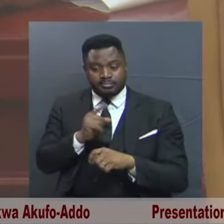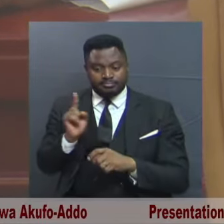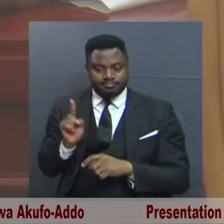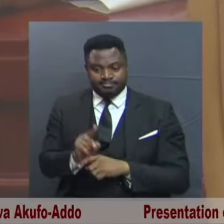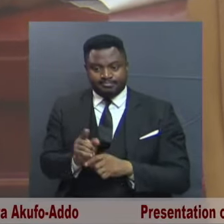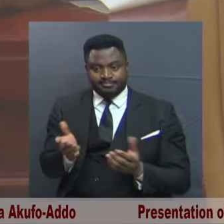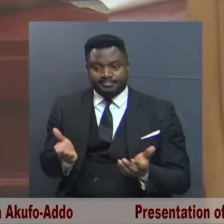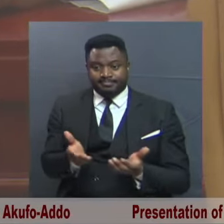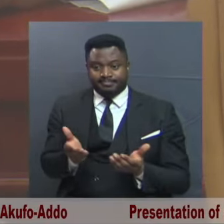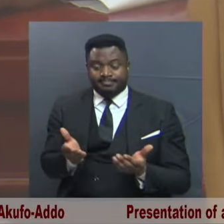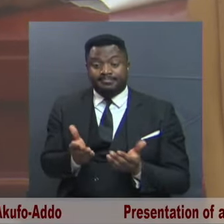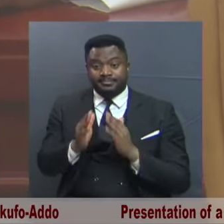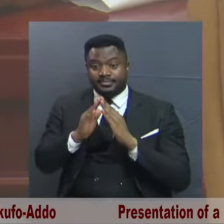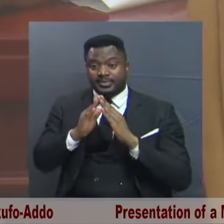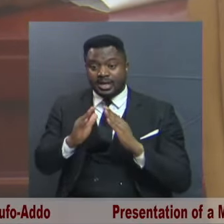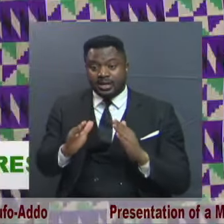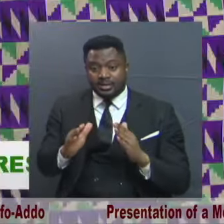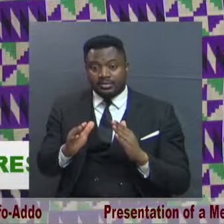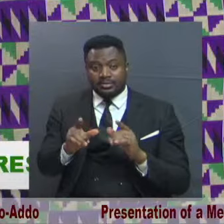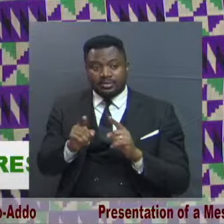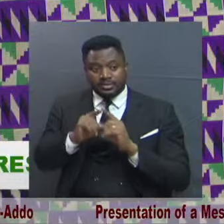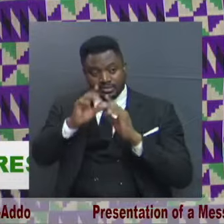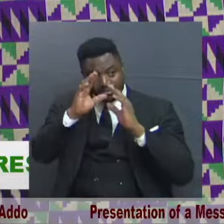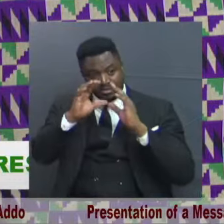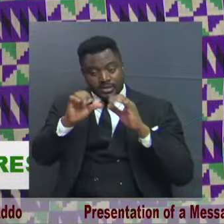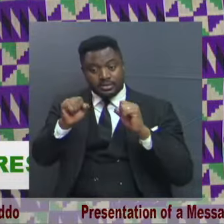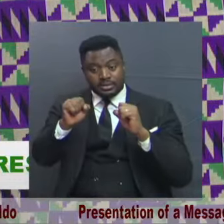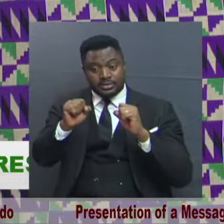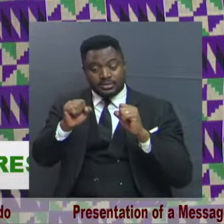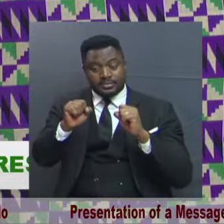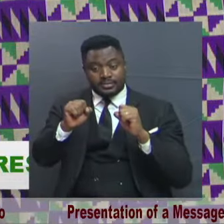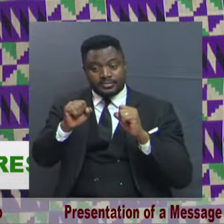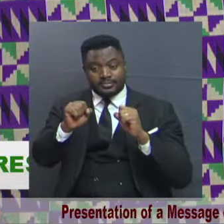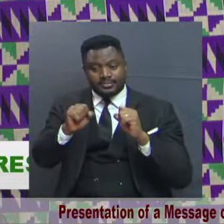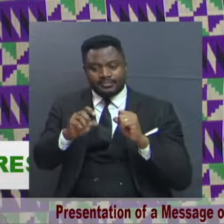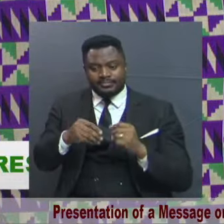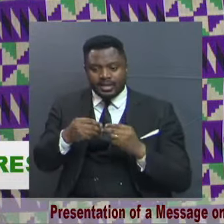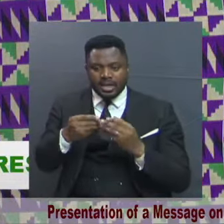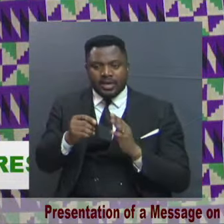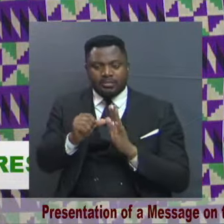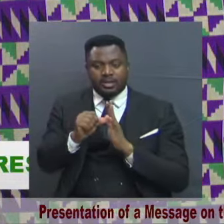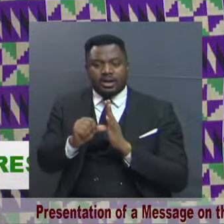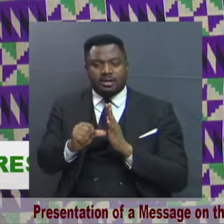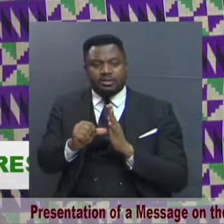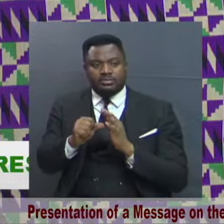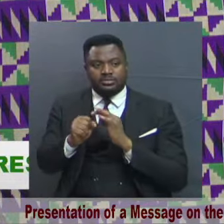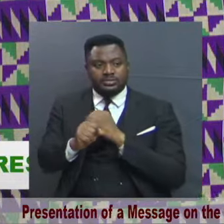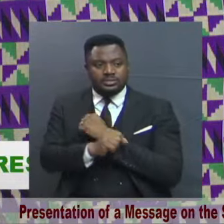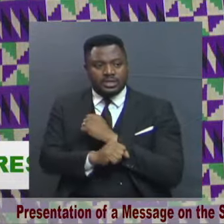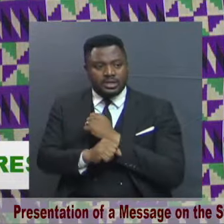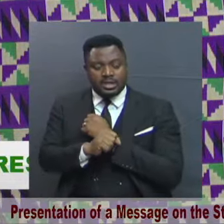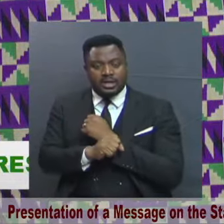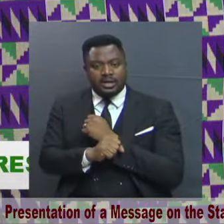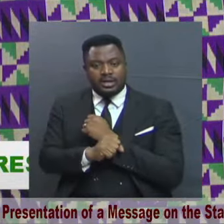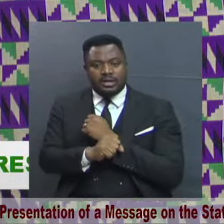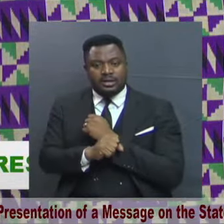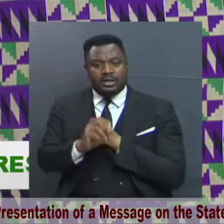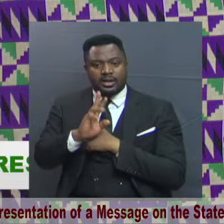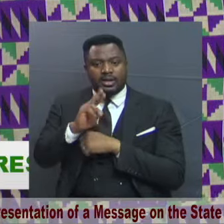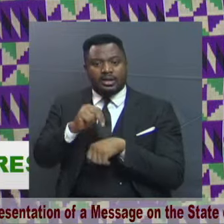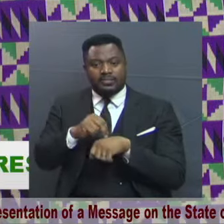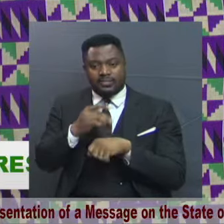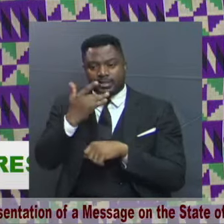with this before this house as president to give an accounting of the state of our nation